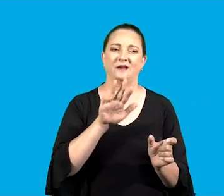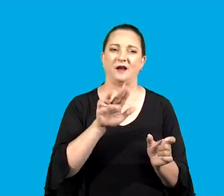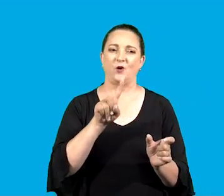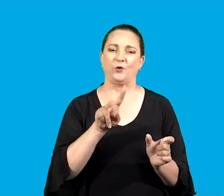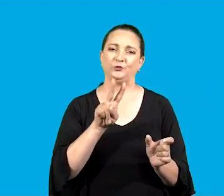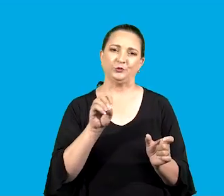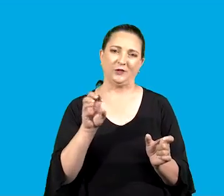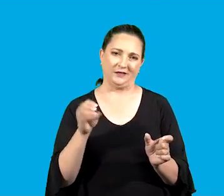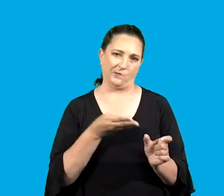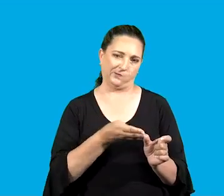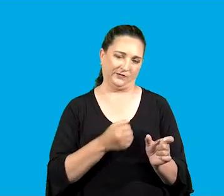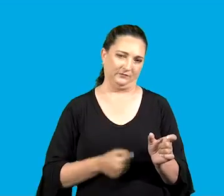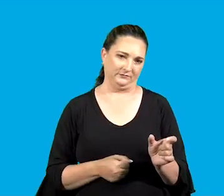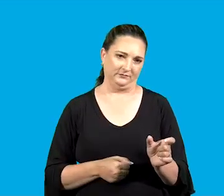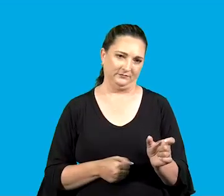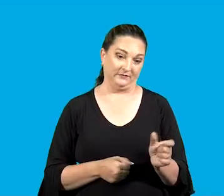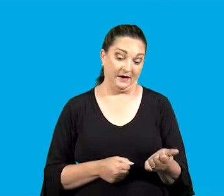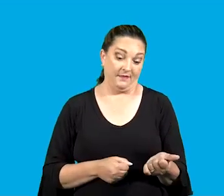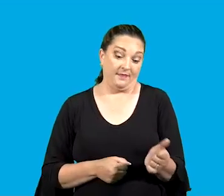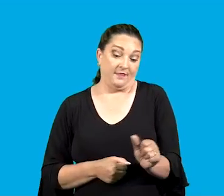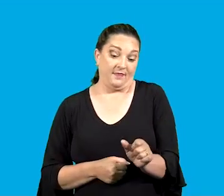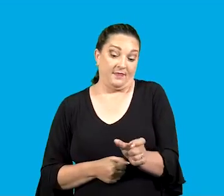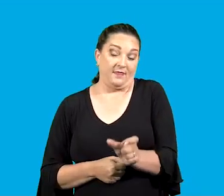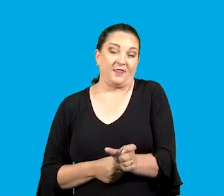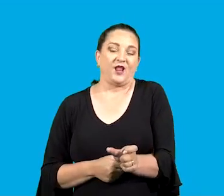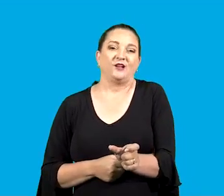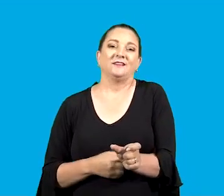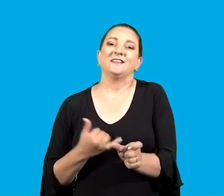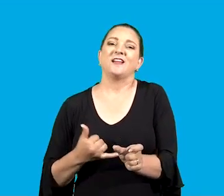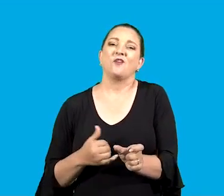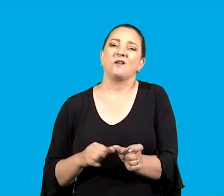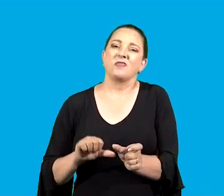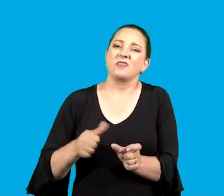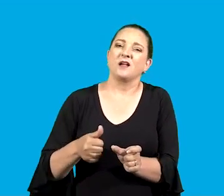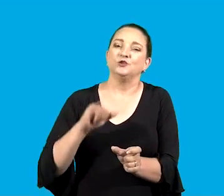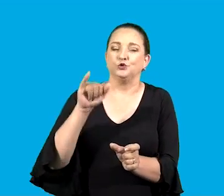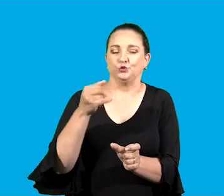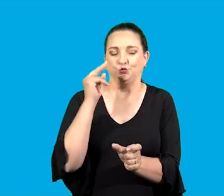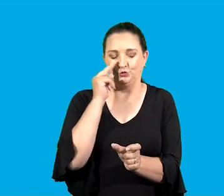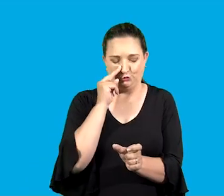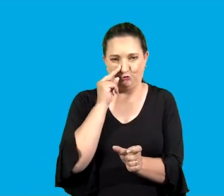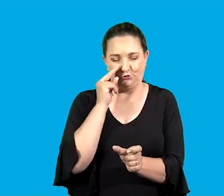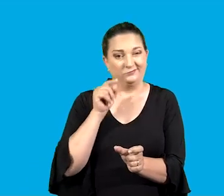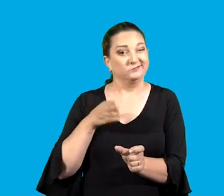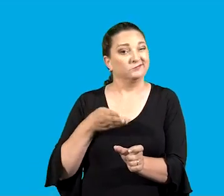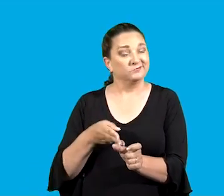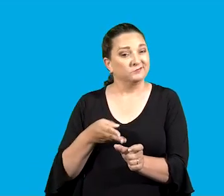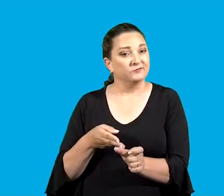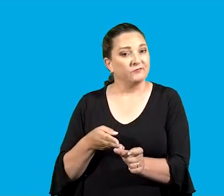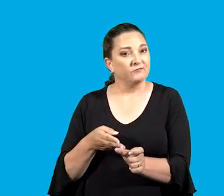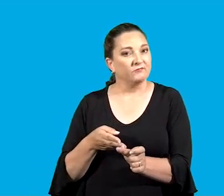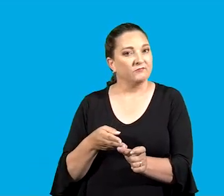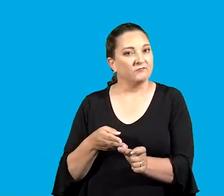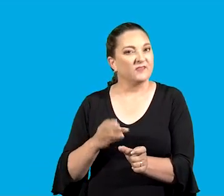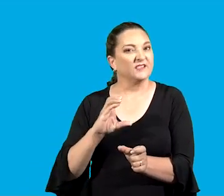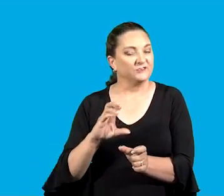3,391,200. Like that. And then I'll come now to the month of June. And in the month of June,